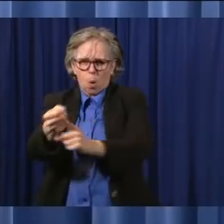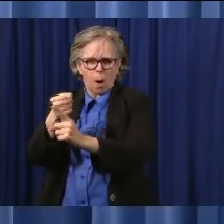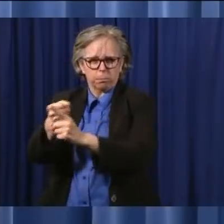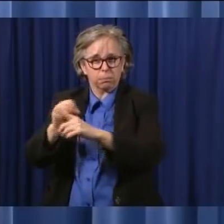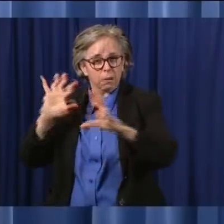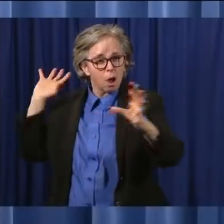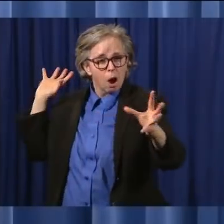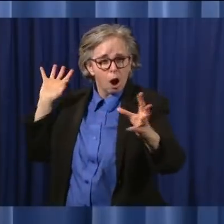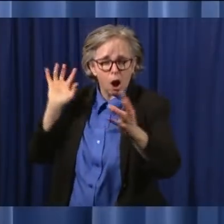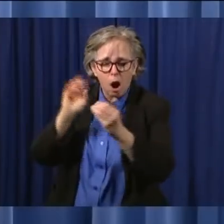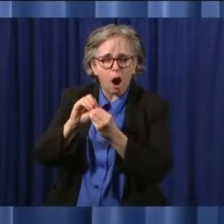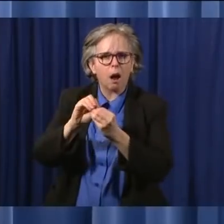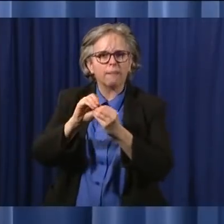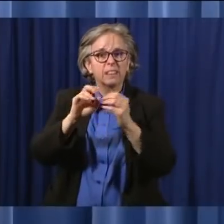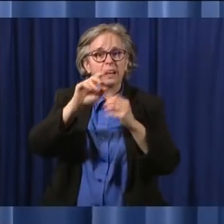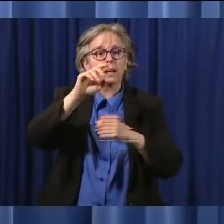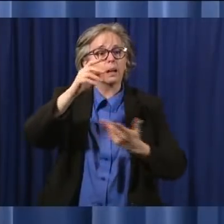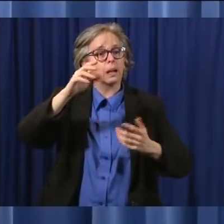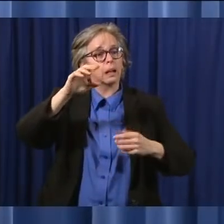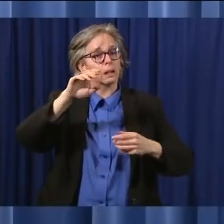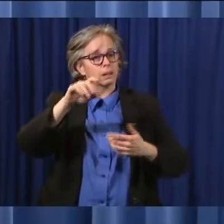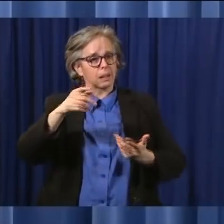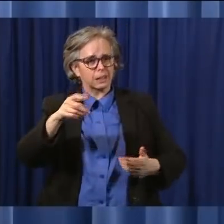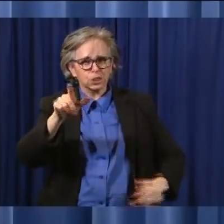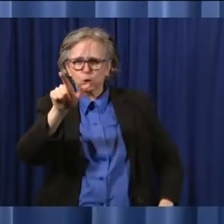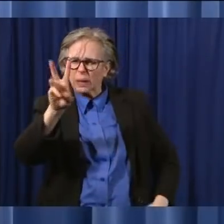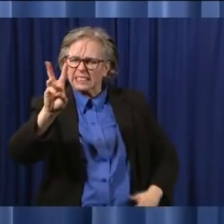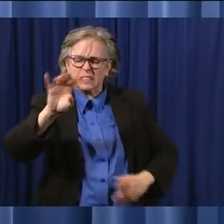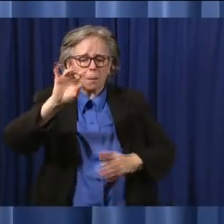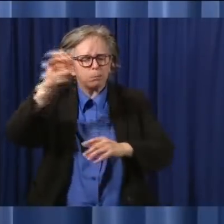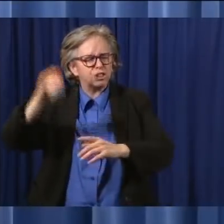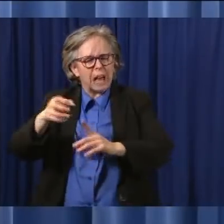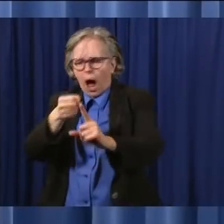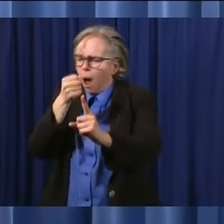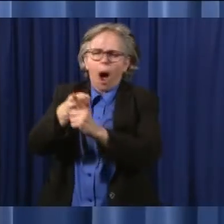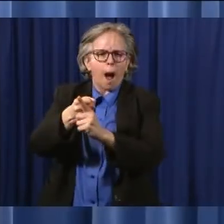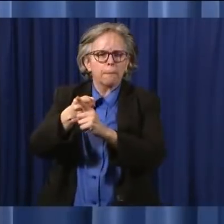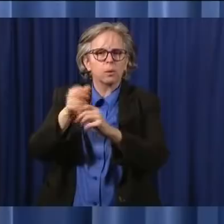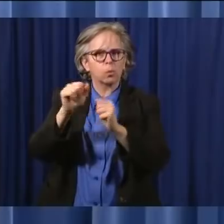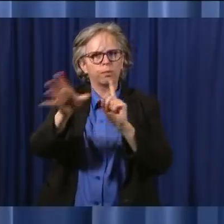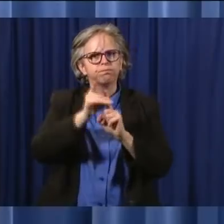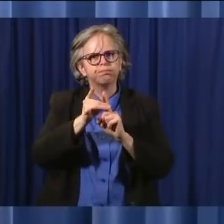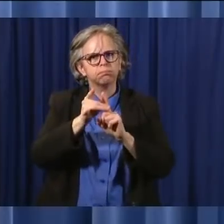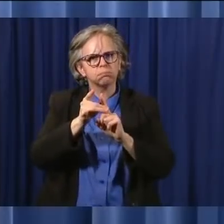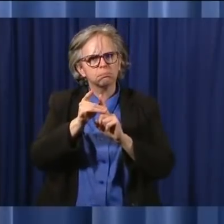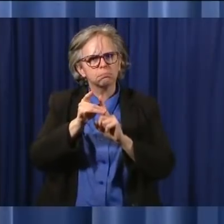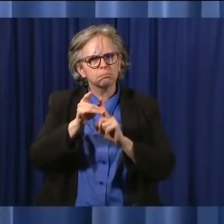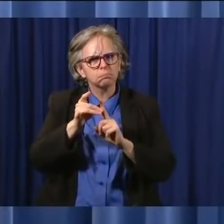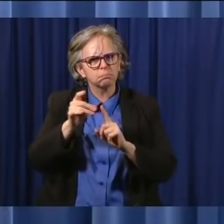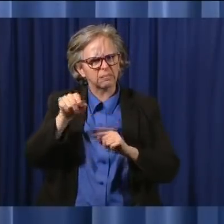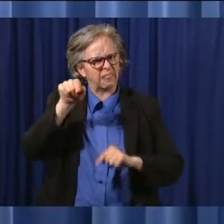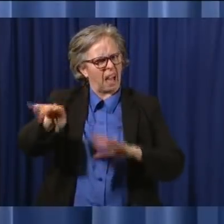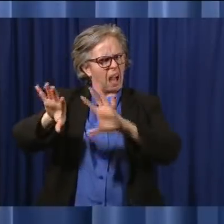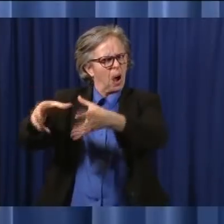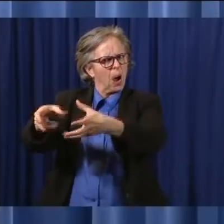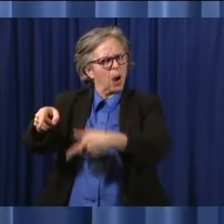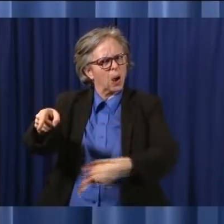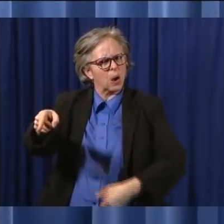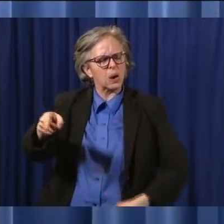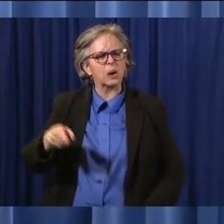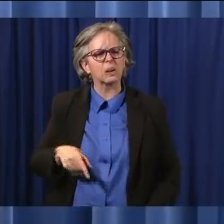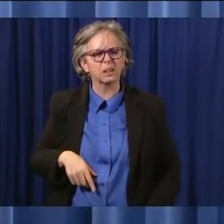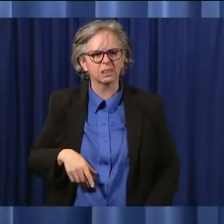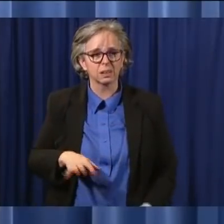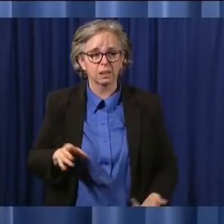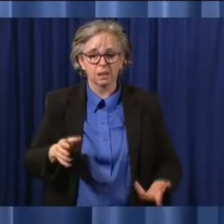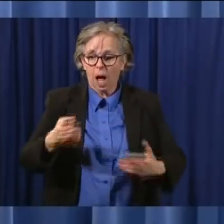are African American. African Americans also account for 31% of COVID-19